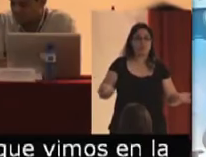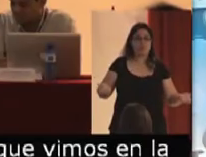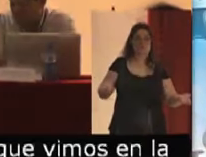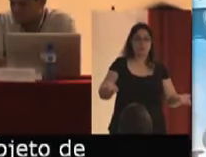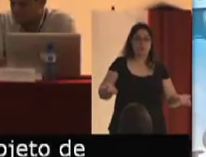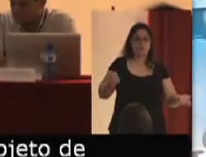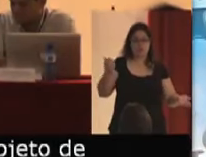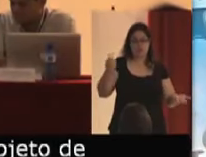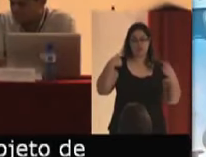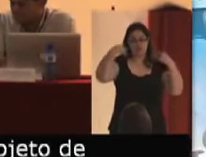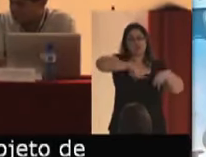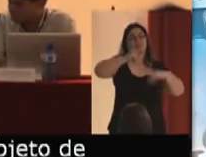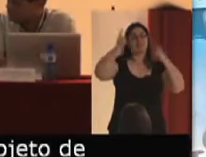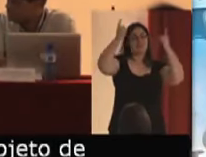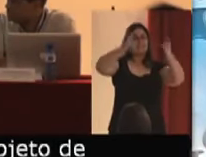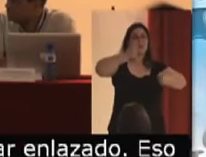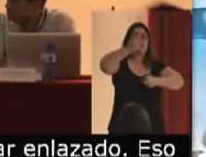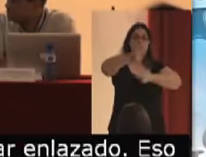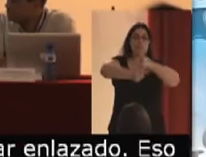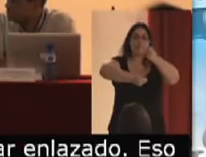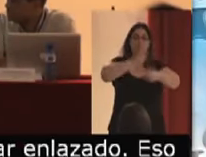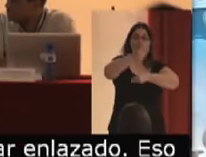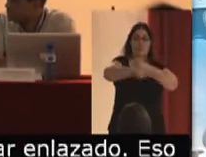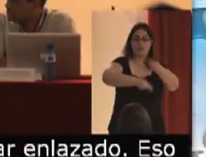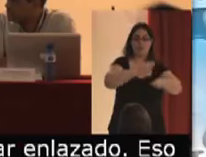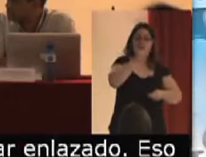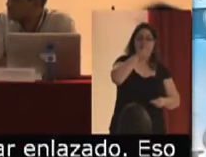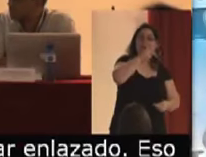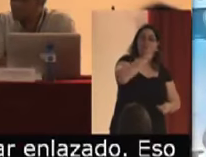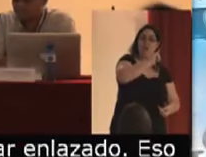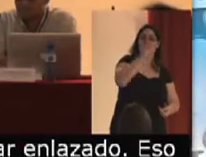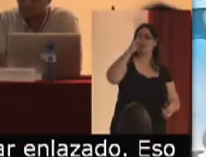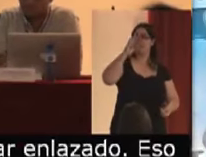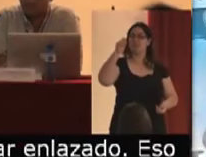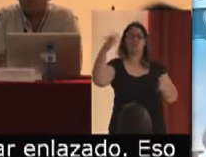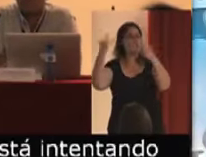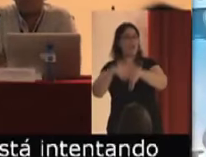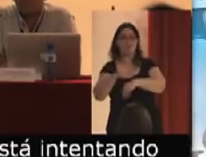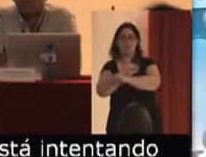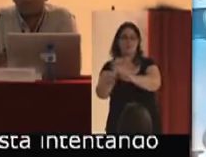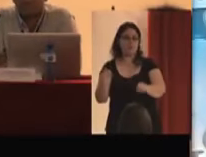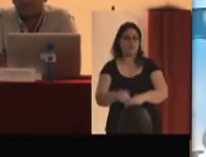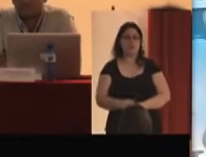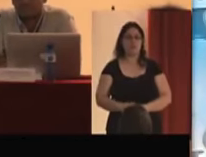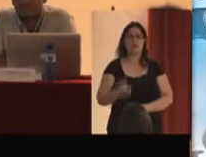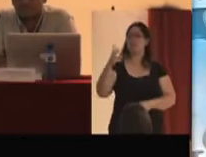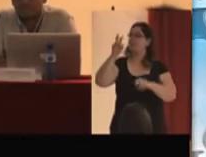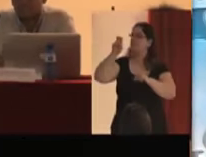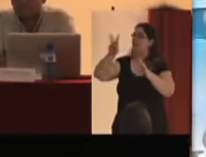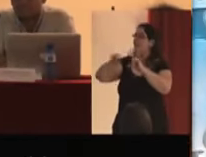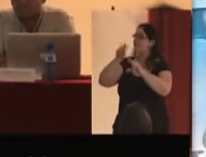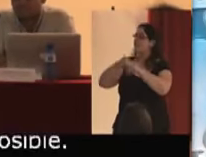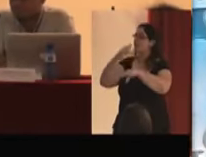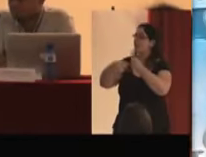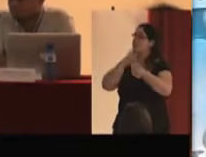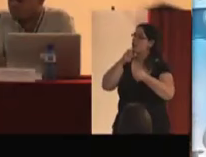link. So that is something that we are trying to introduce in EFA, but it's not in ISO, in the ISO. And